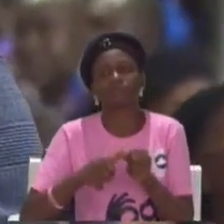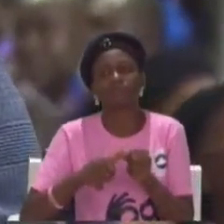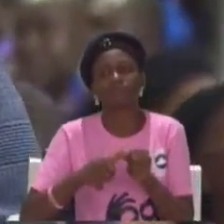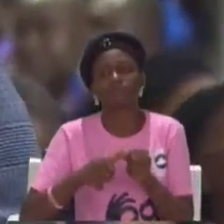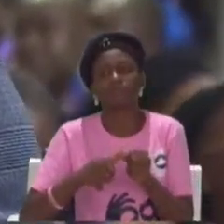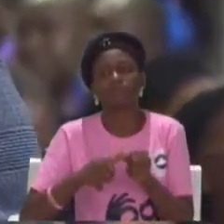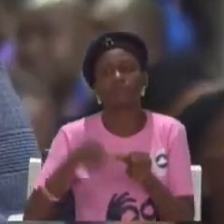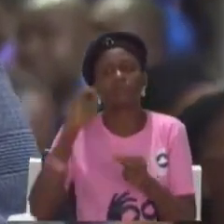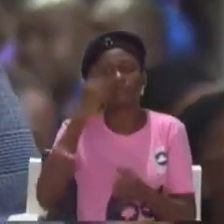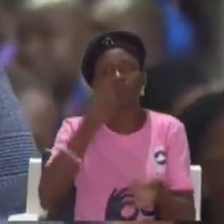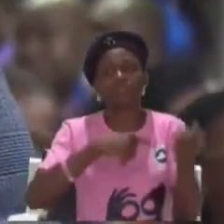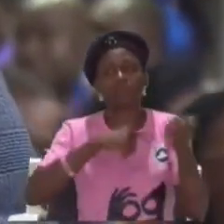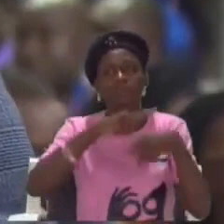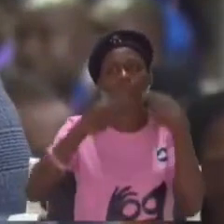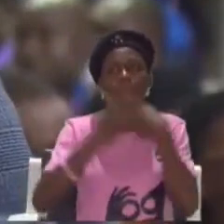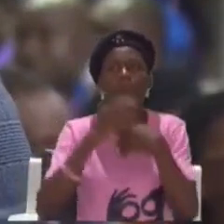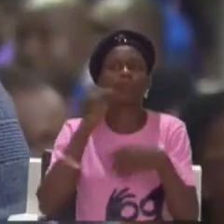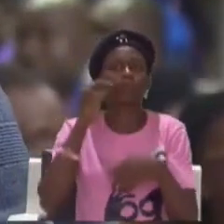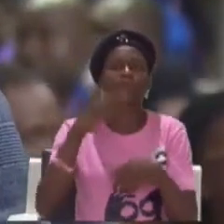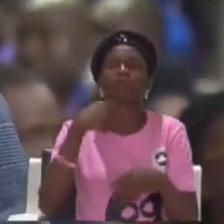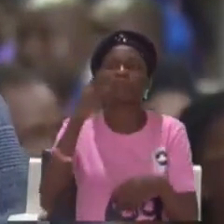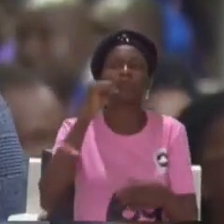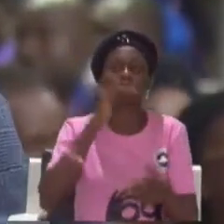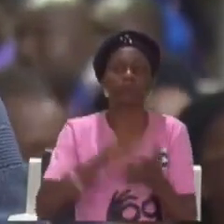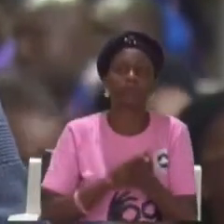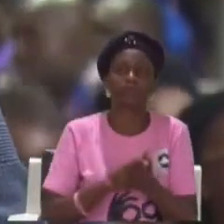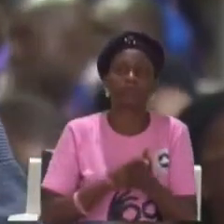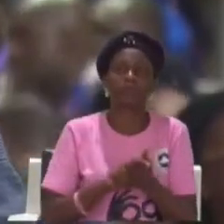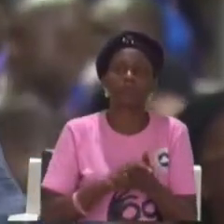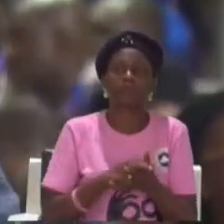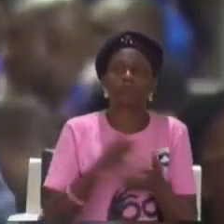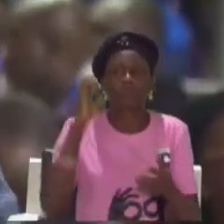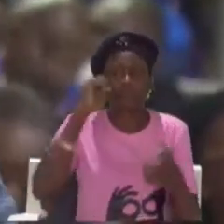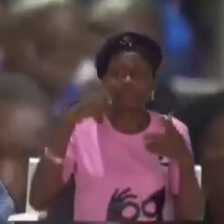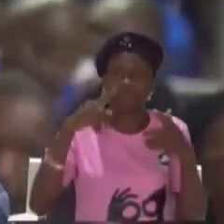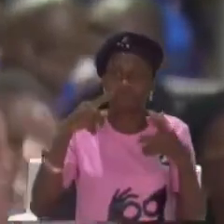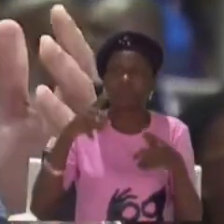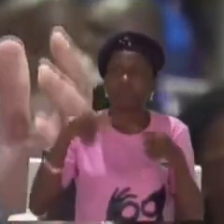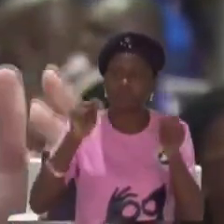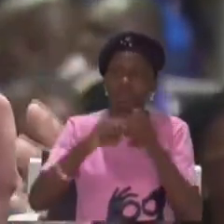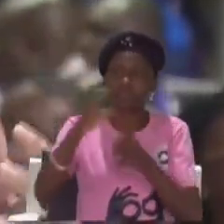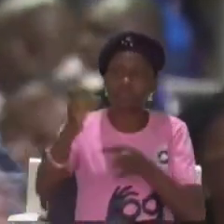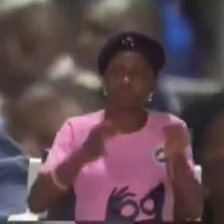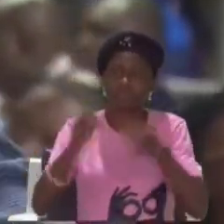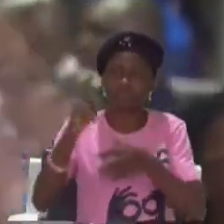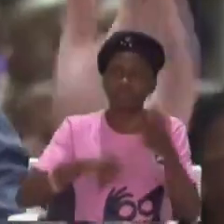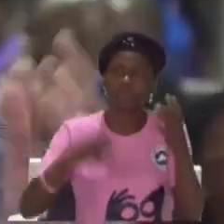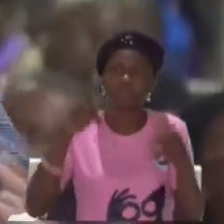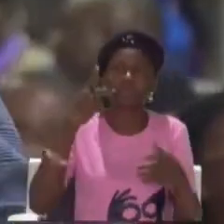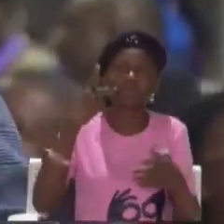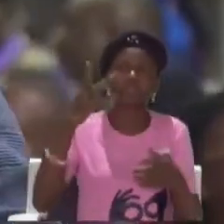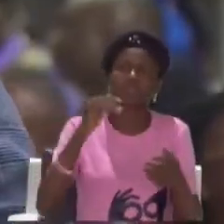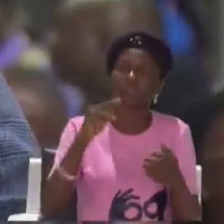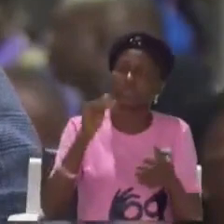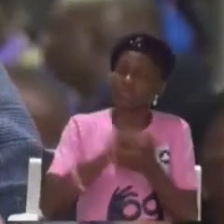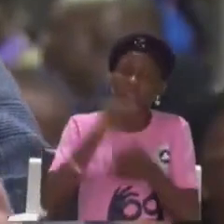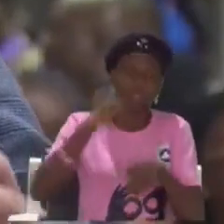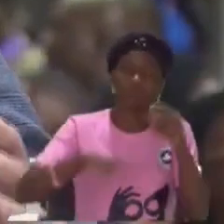And I came home, and I told my wife what I had seen. I tried to explain what I had seen here, which is